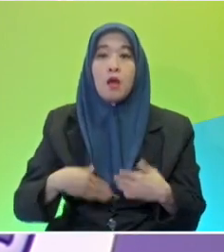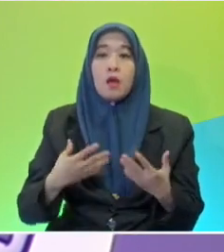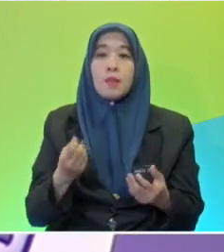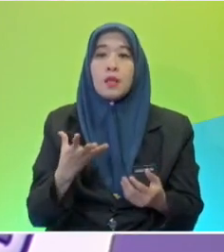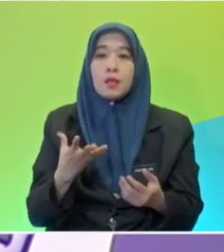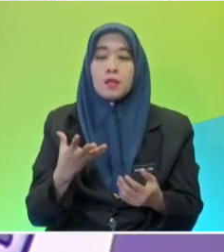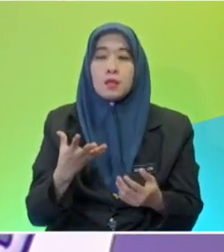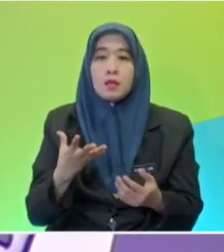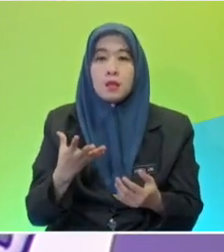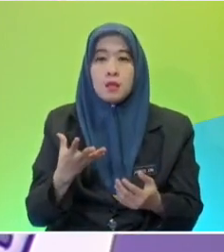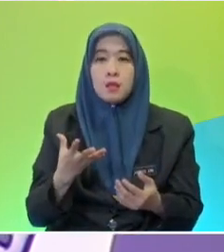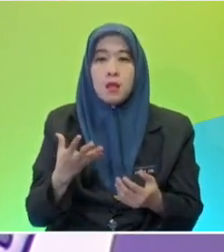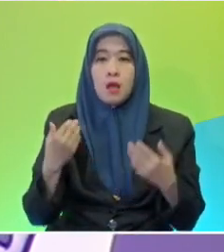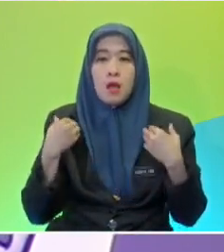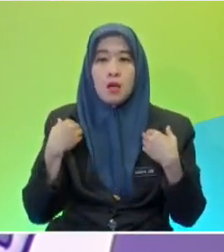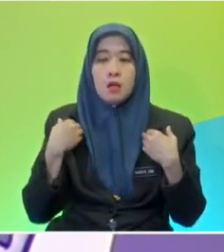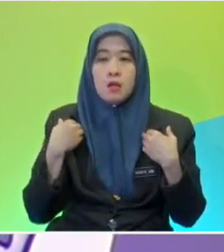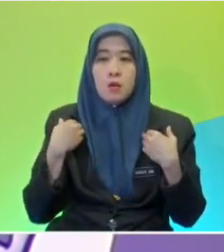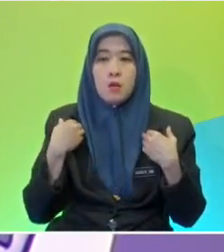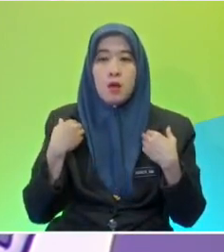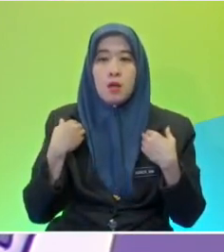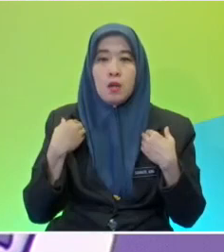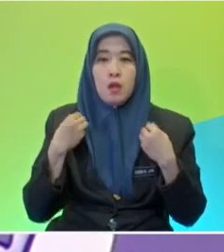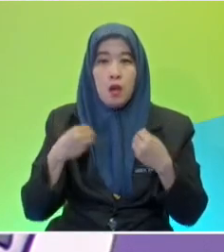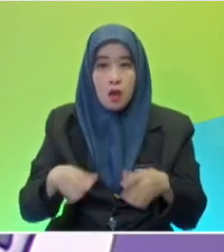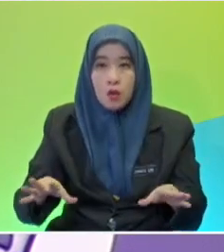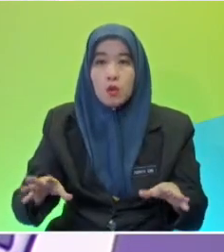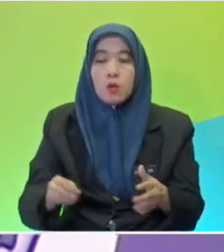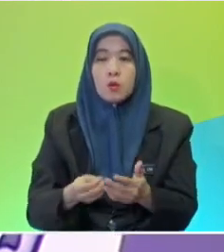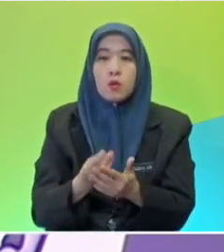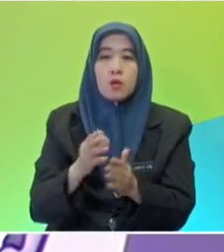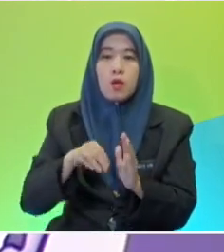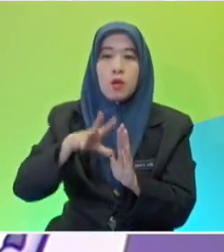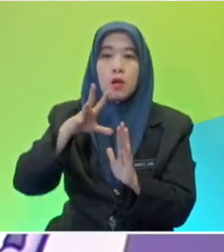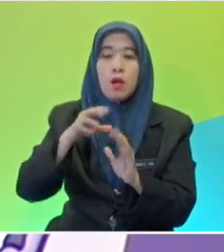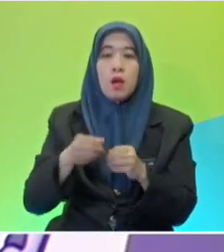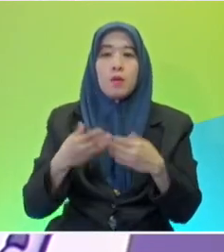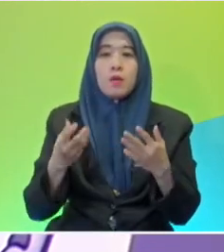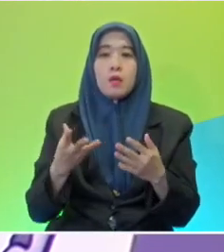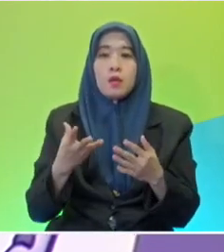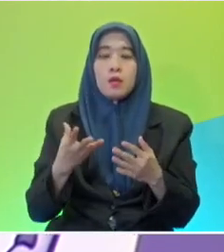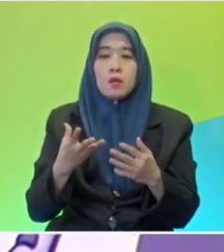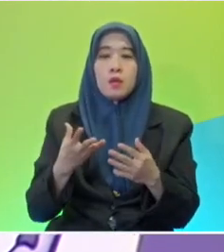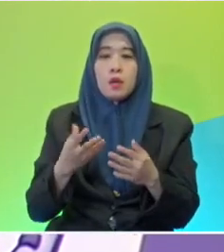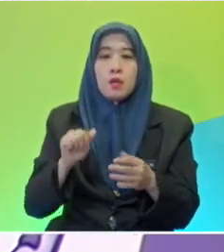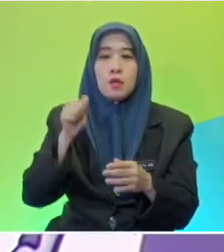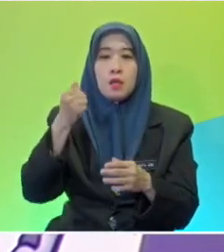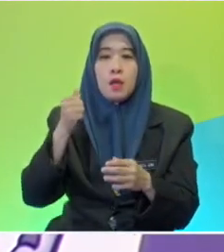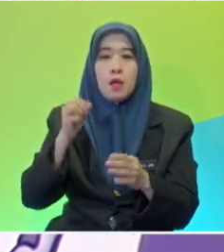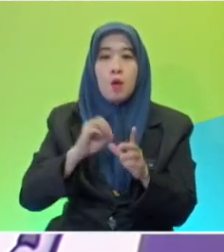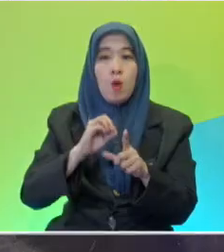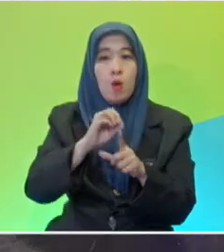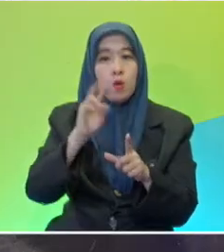are there? Now there are 4 leaves. Okay, after it's growing, you can figure out how many leaves Wow, are there. I think that's about 10 or 12.